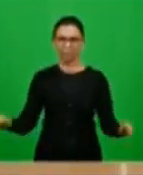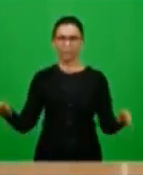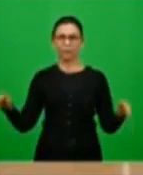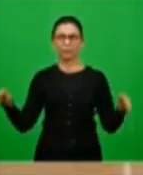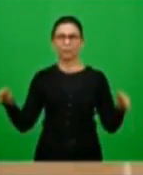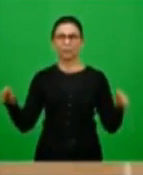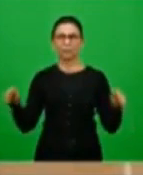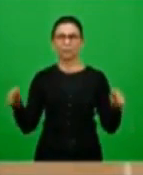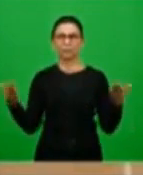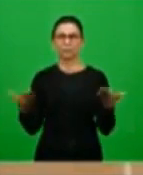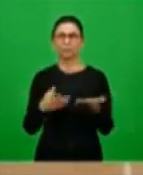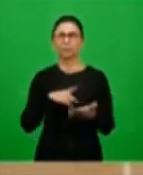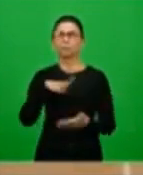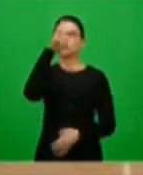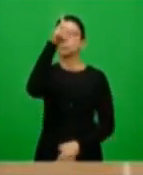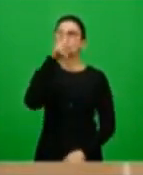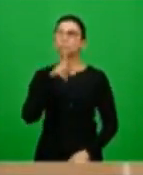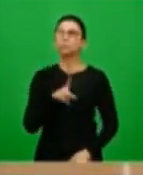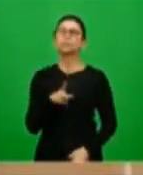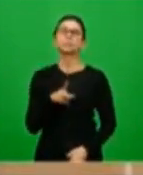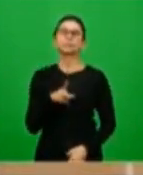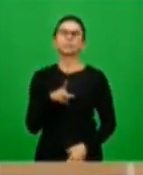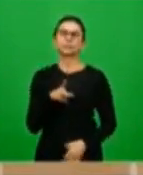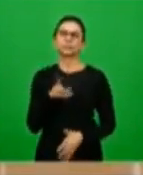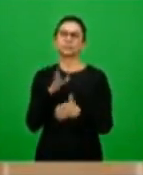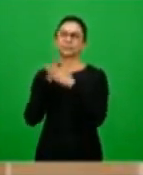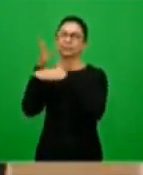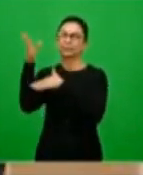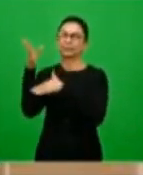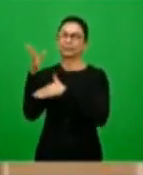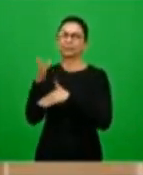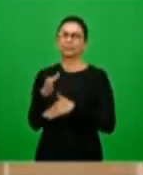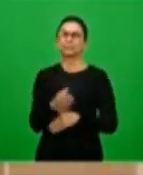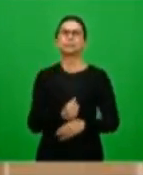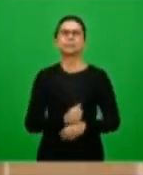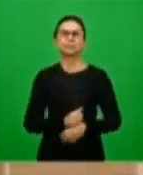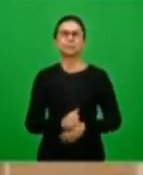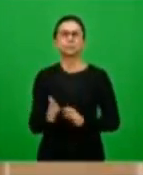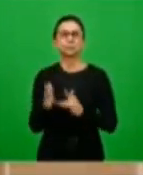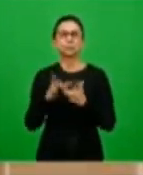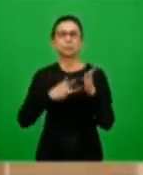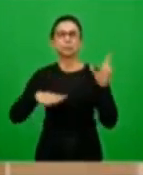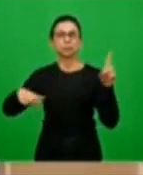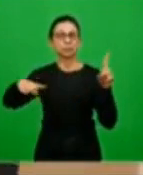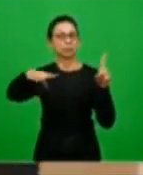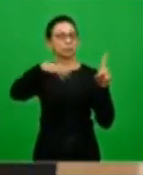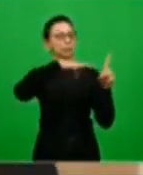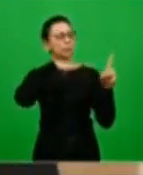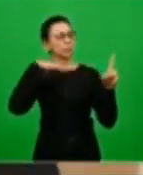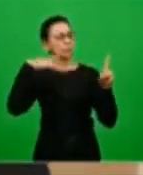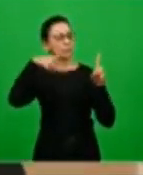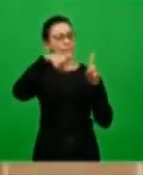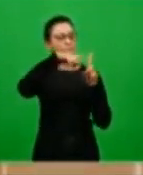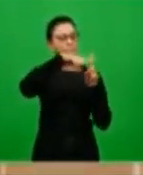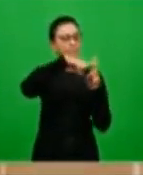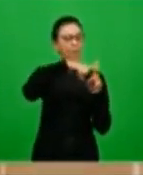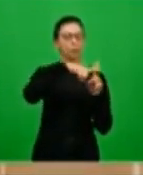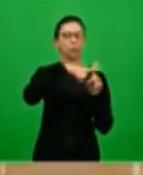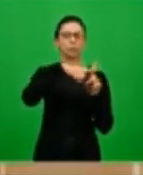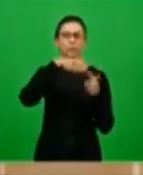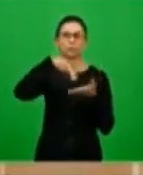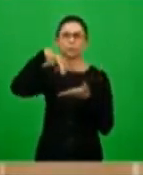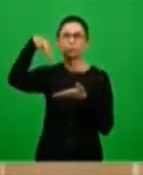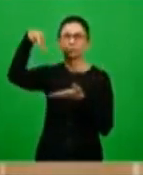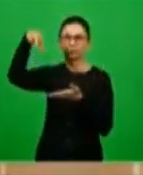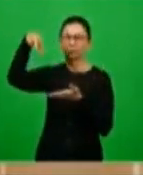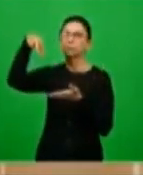proclaimed to us through the Word, which is his flesh. So now we can see what took place in the cross of Calvary. When he